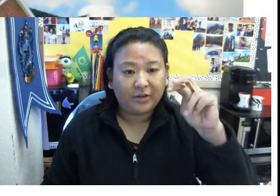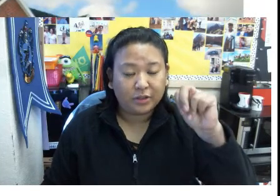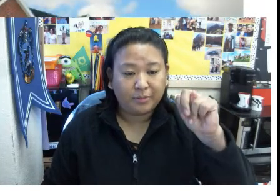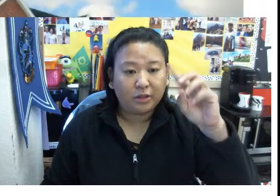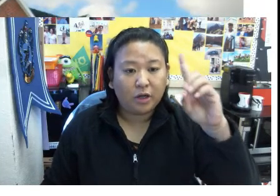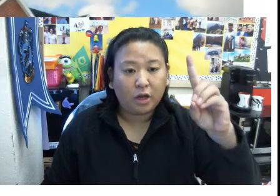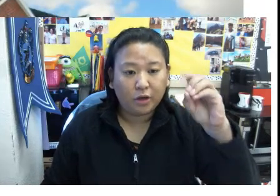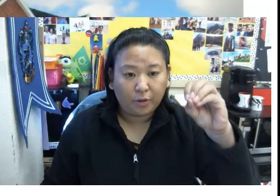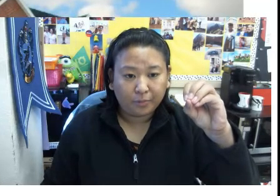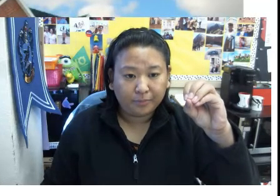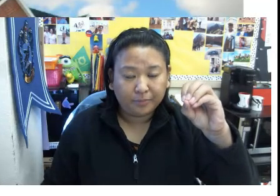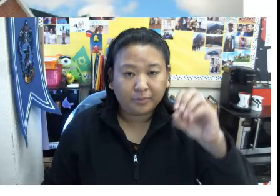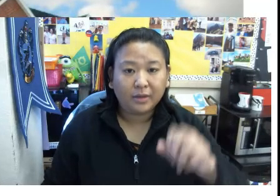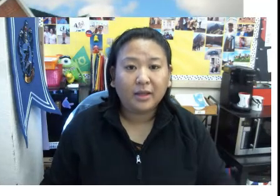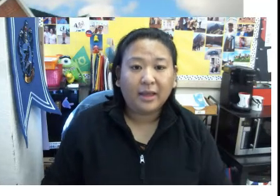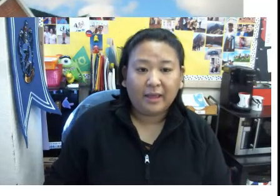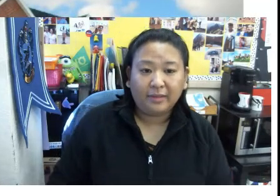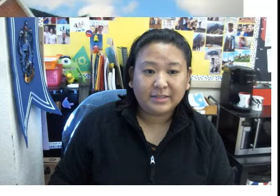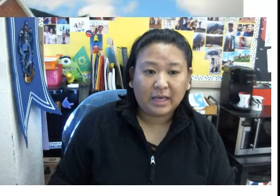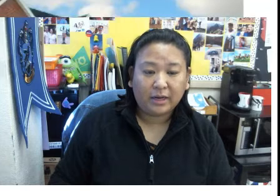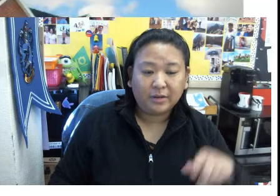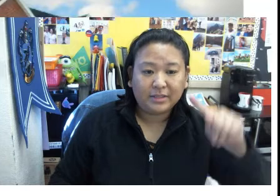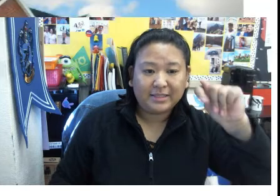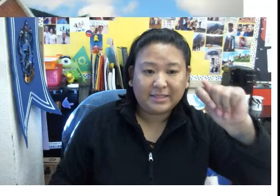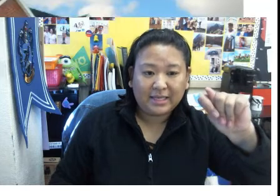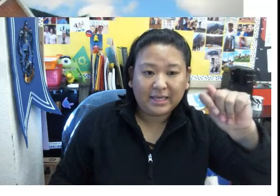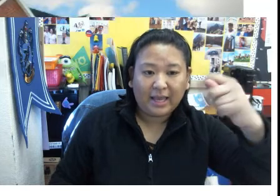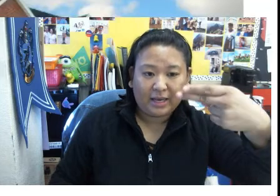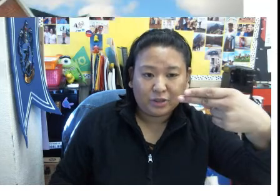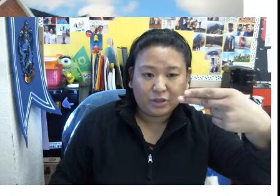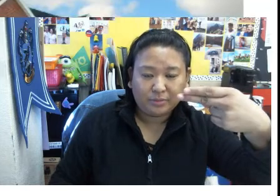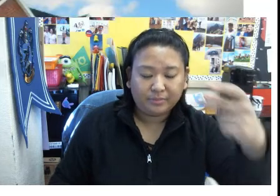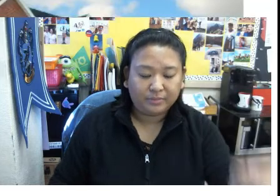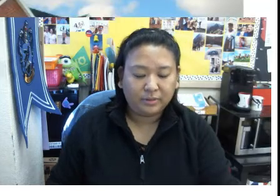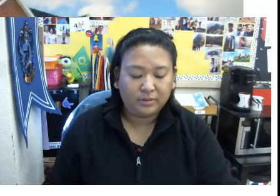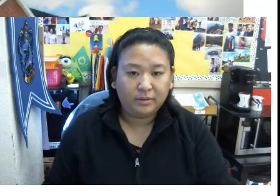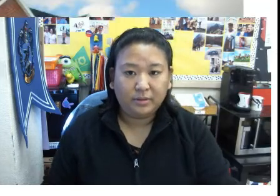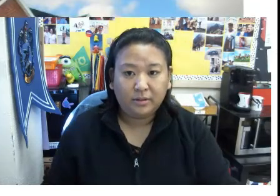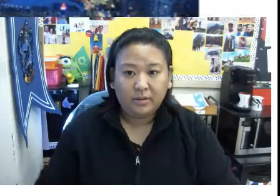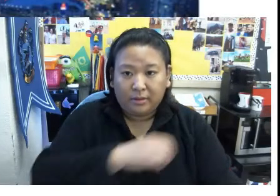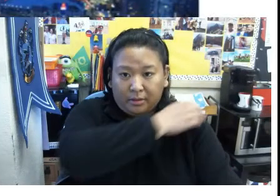Condo is finger spelled condo. And then townhouse is T-H.